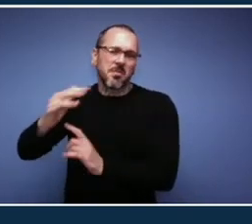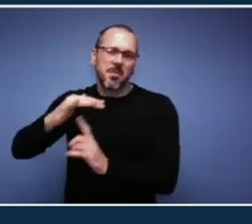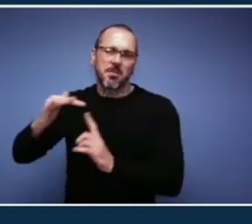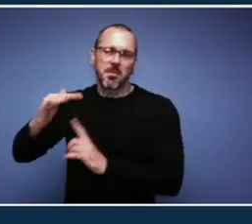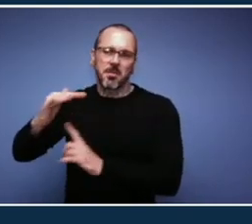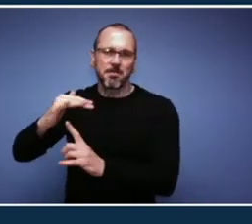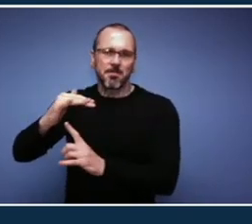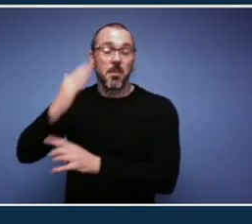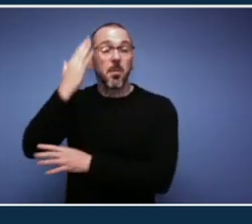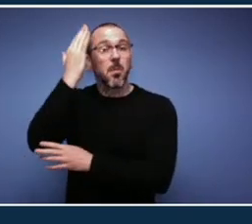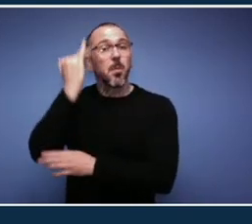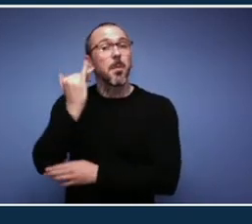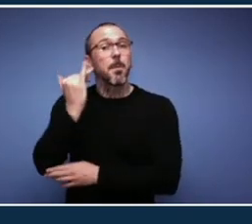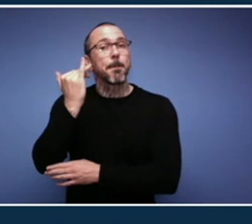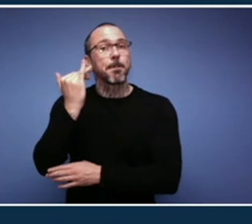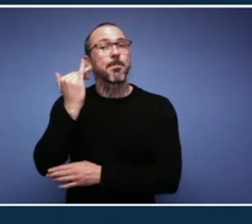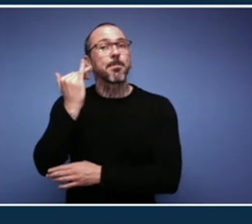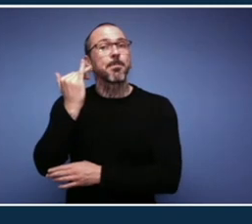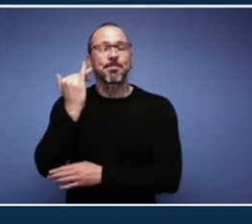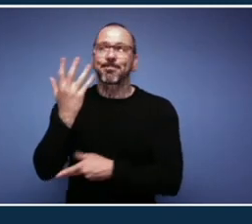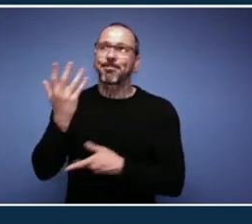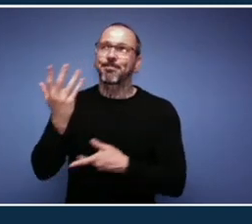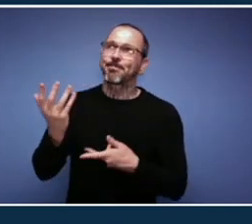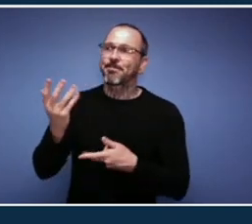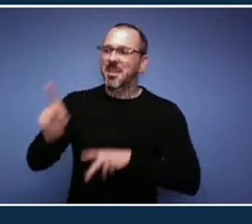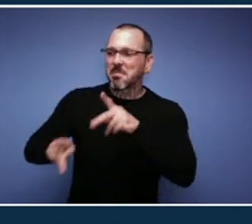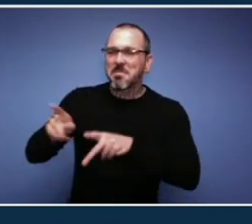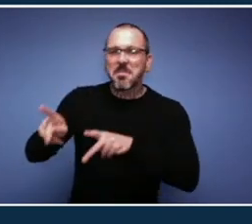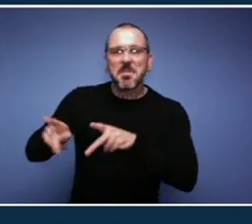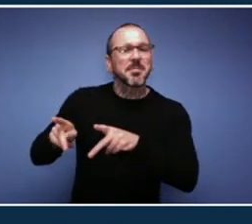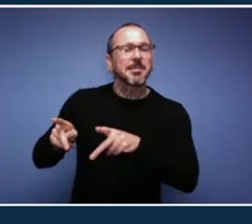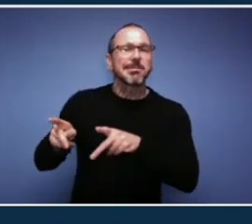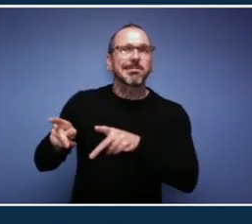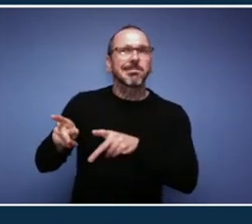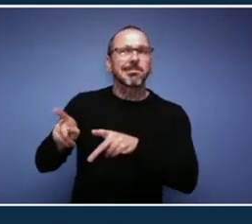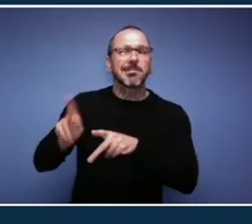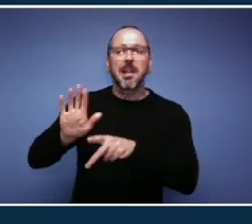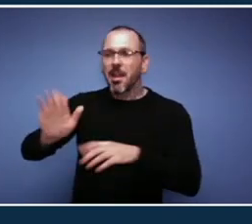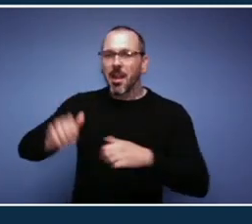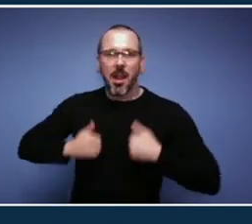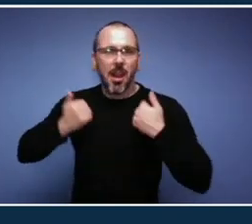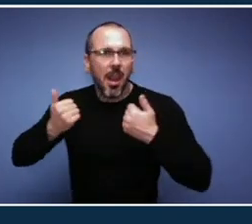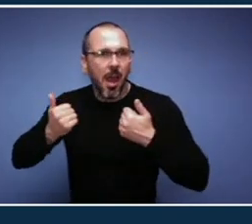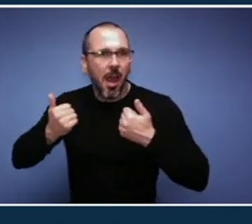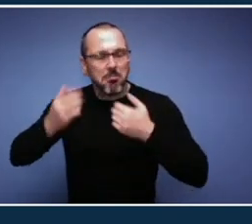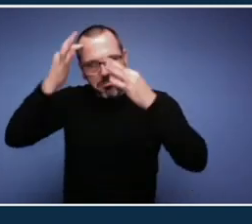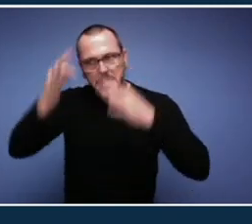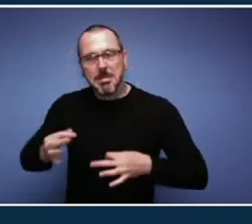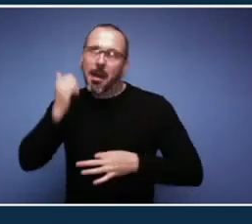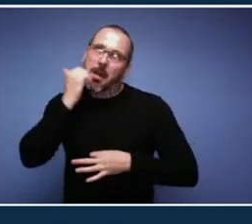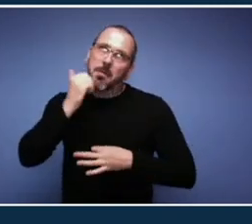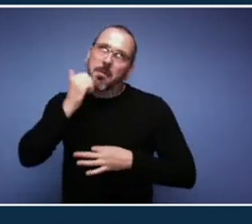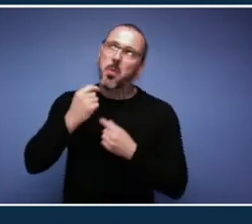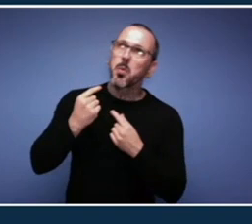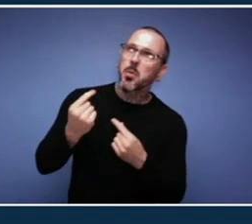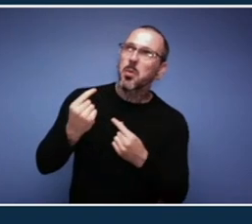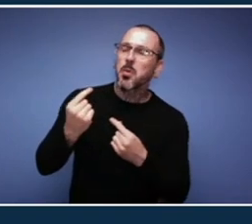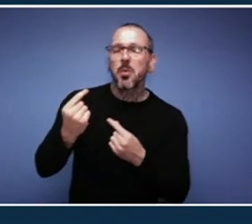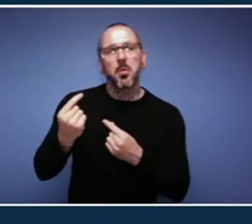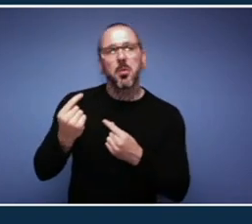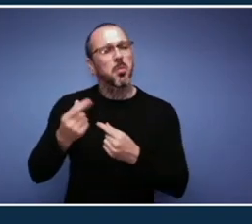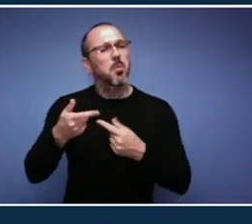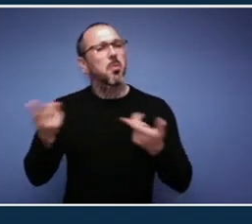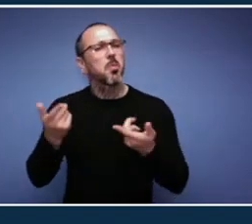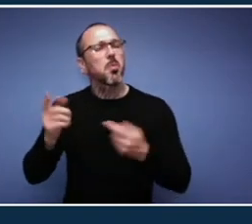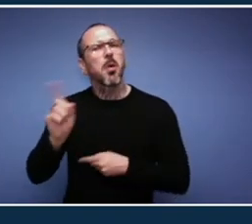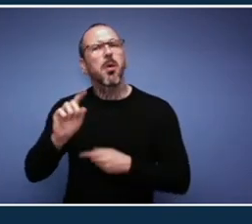choice over, the basic conditions of where they're living, when to get up, what to eat, who does it associate with. Yeah. So